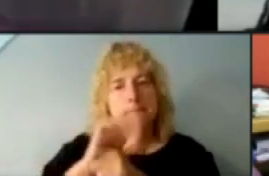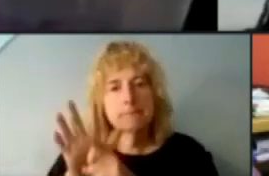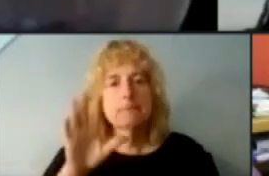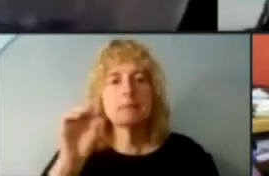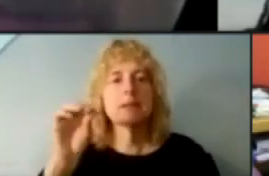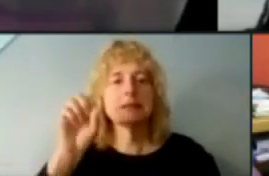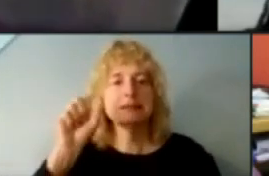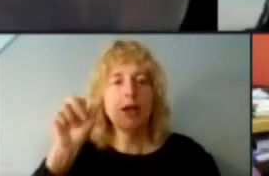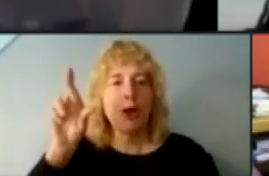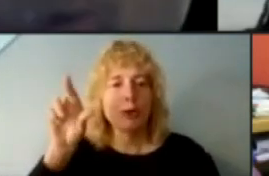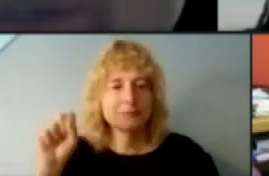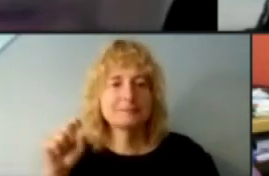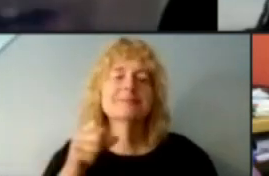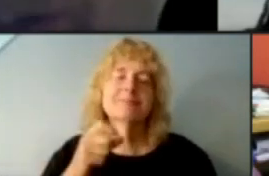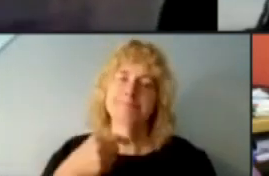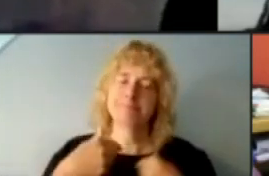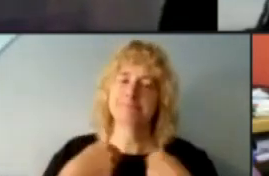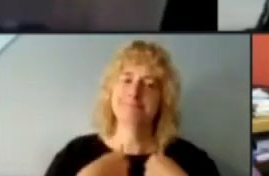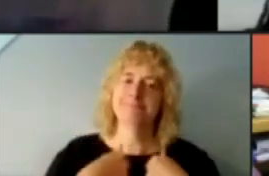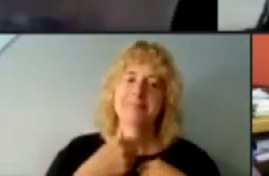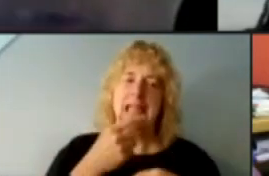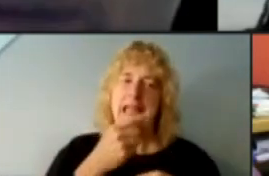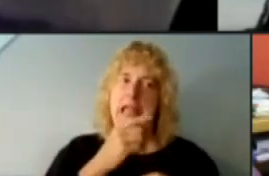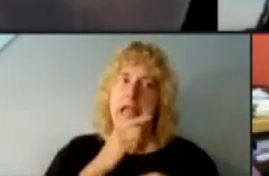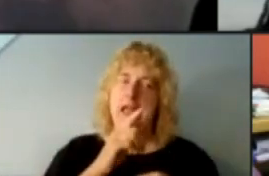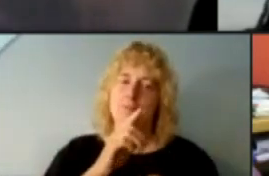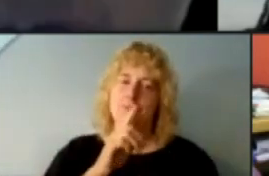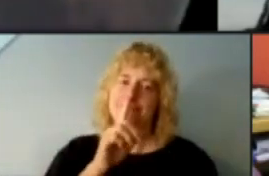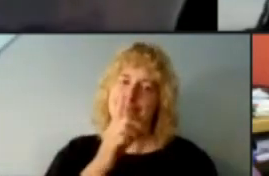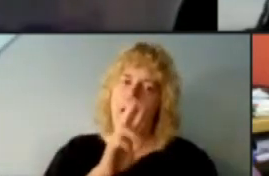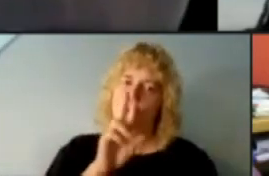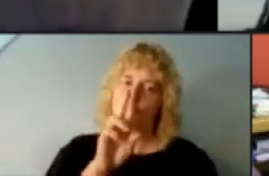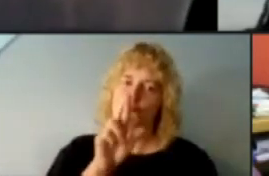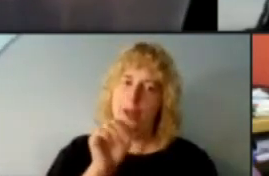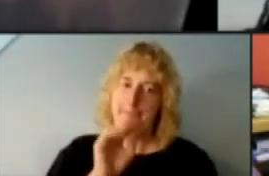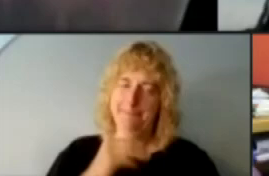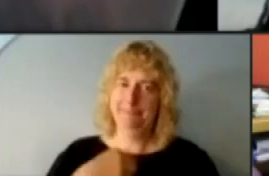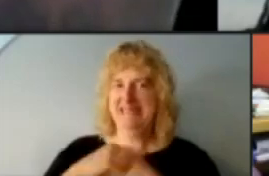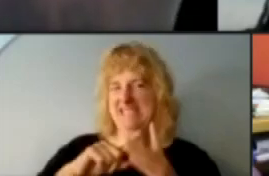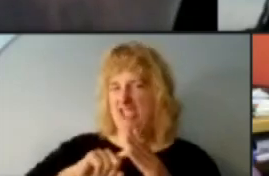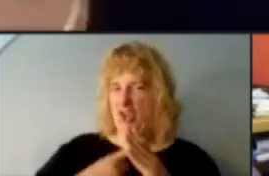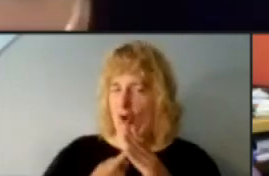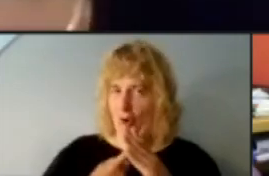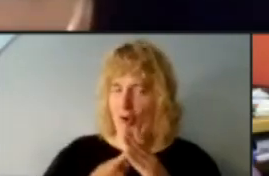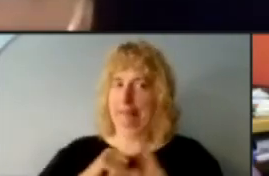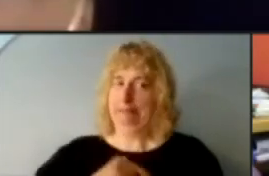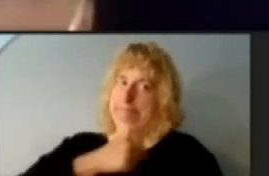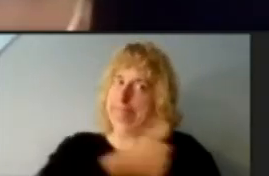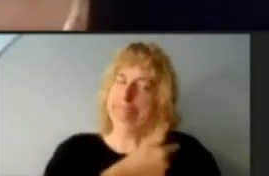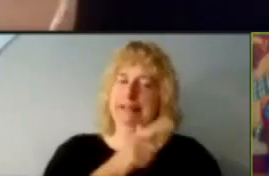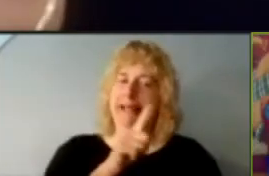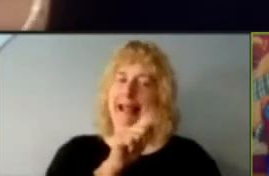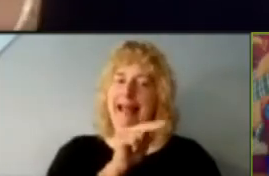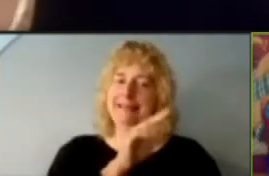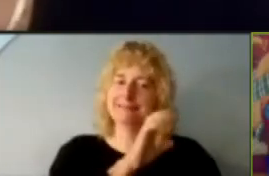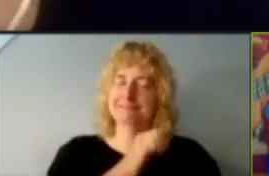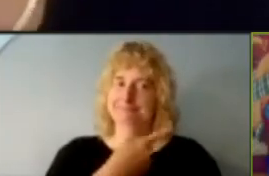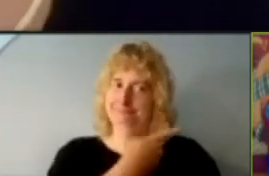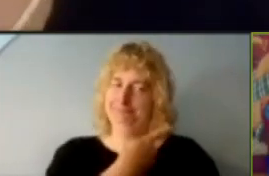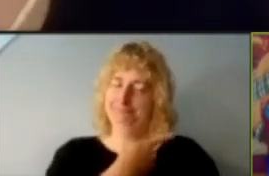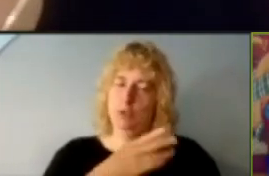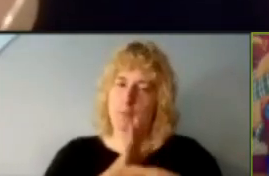Dr. Ram. I'm Lance's partner in this project, Okay. and I'm going to start off the talk. Wonderful. Thank you. Go